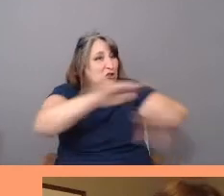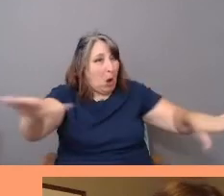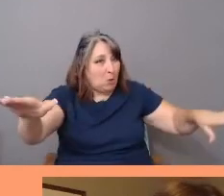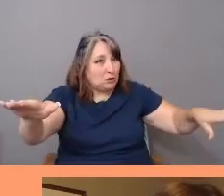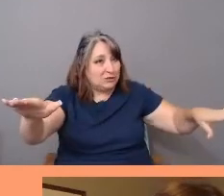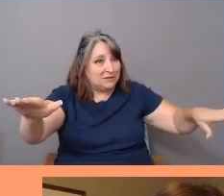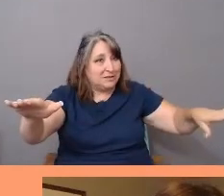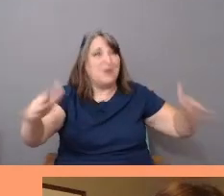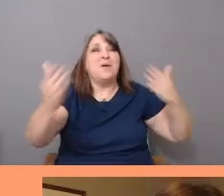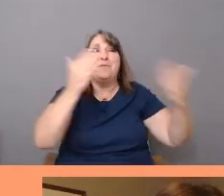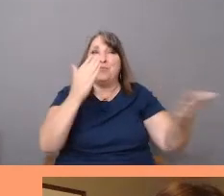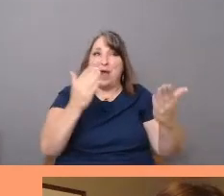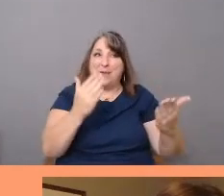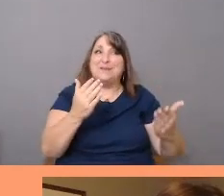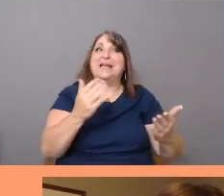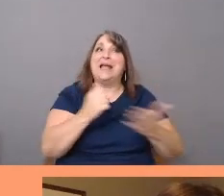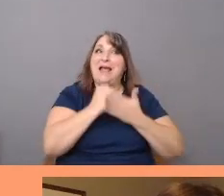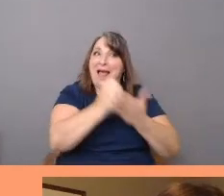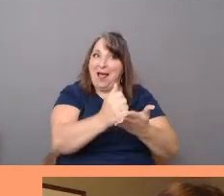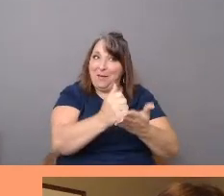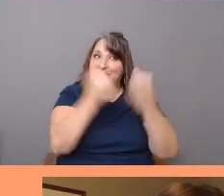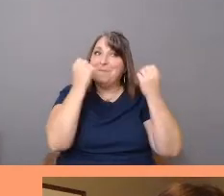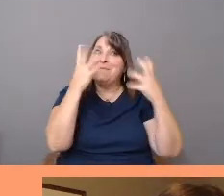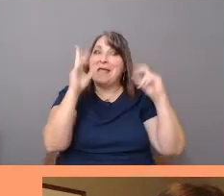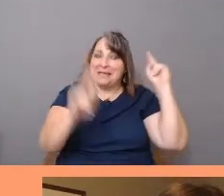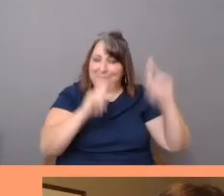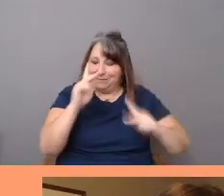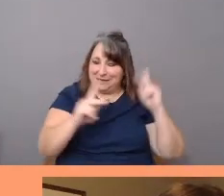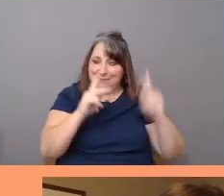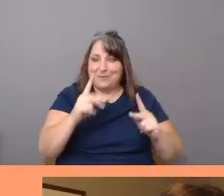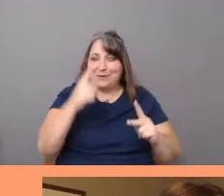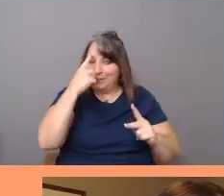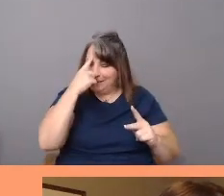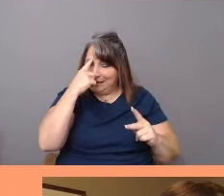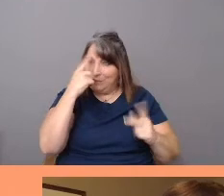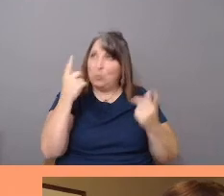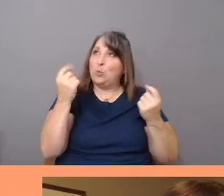probably incredibly helpful for many people who might have been in a situation like that.